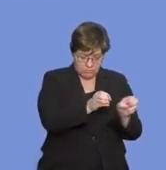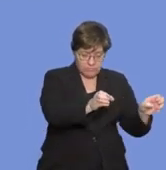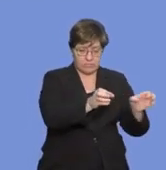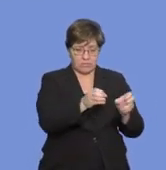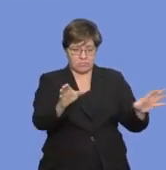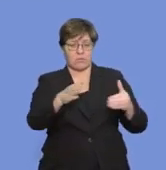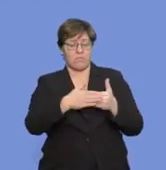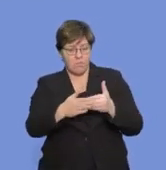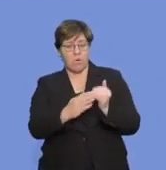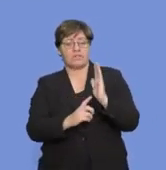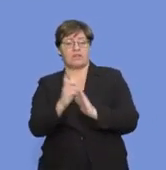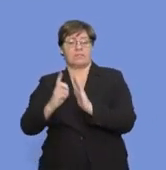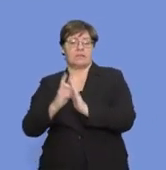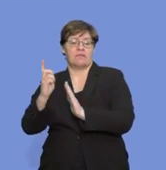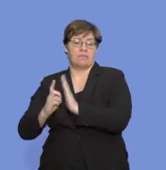developing